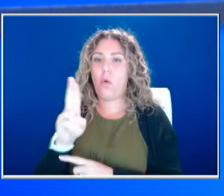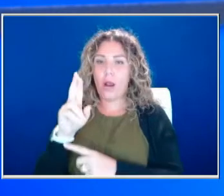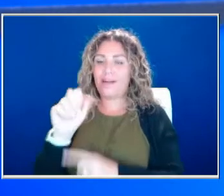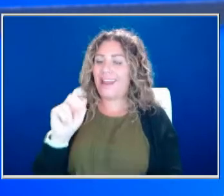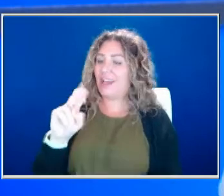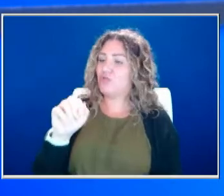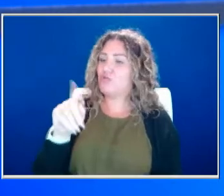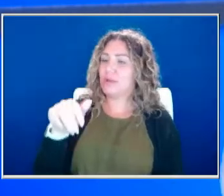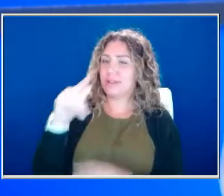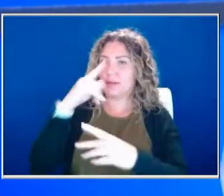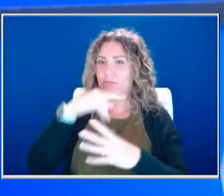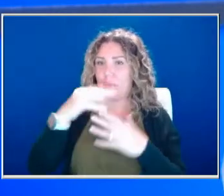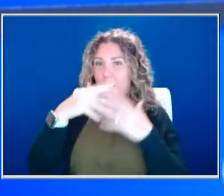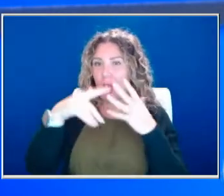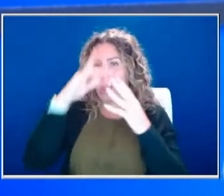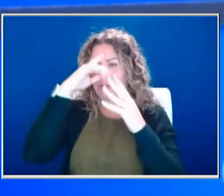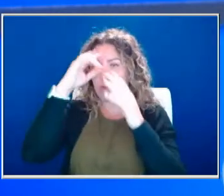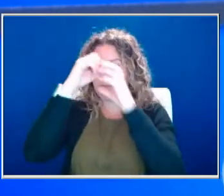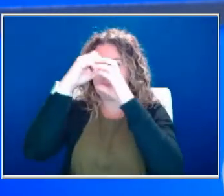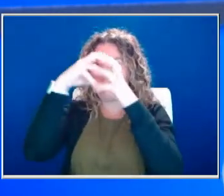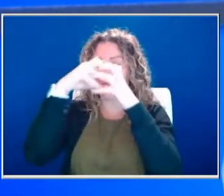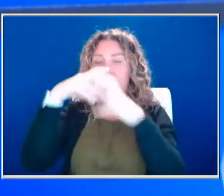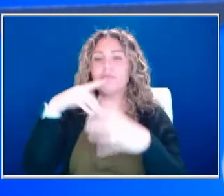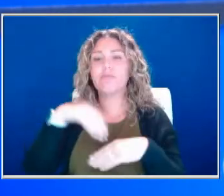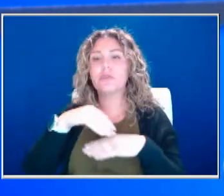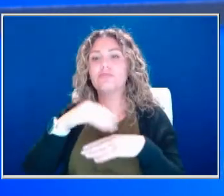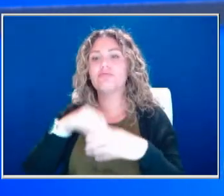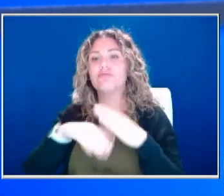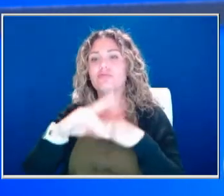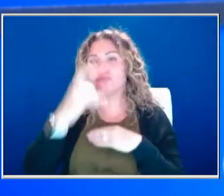And so if you know that you have those, it's good to be